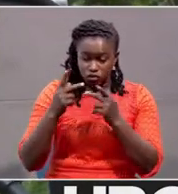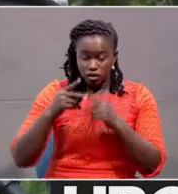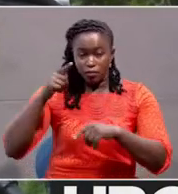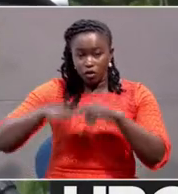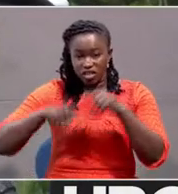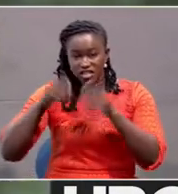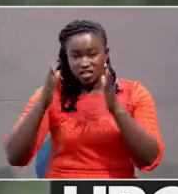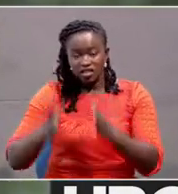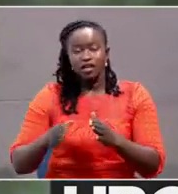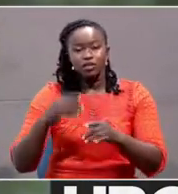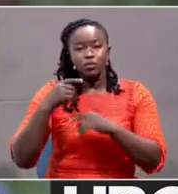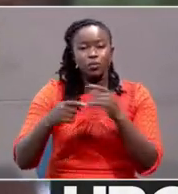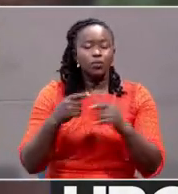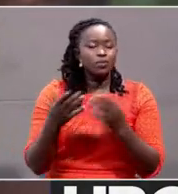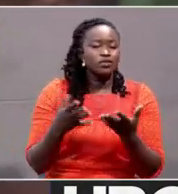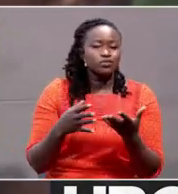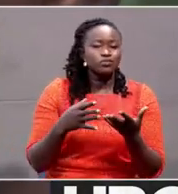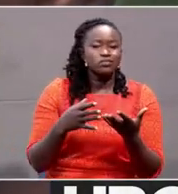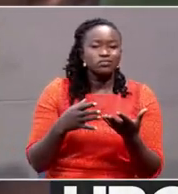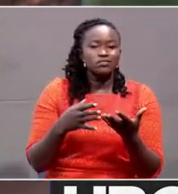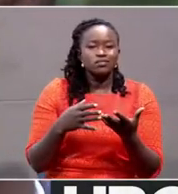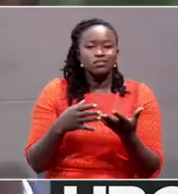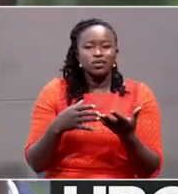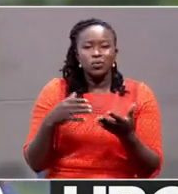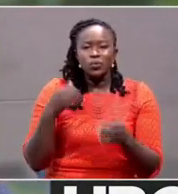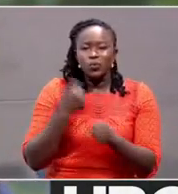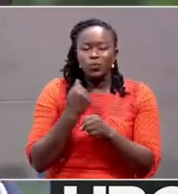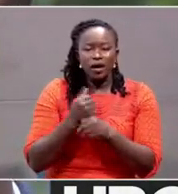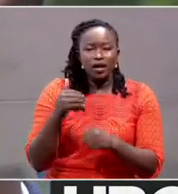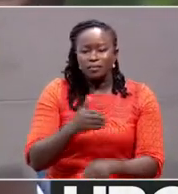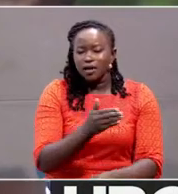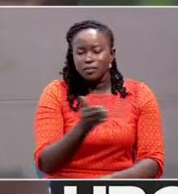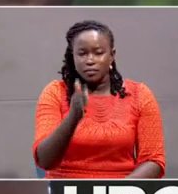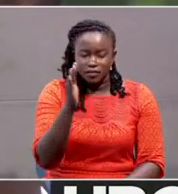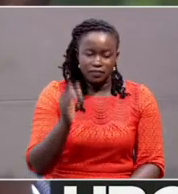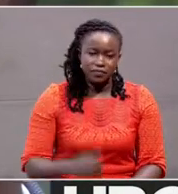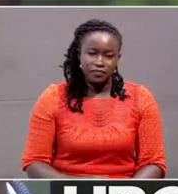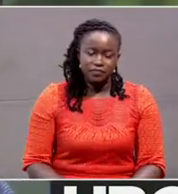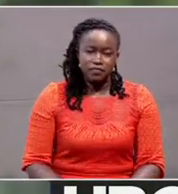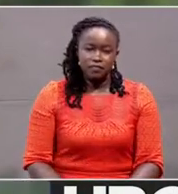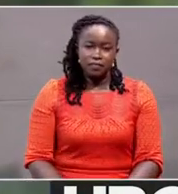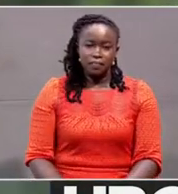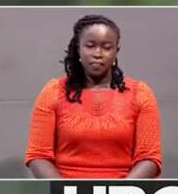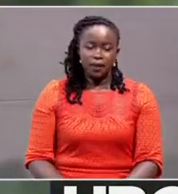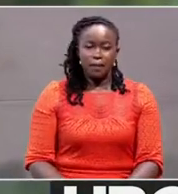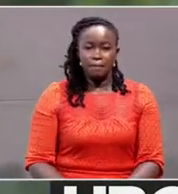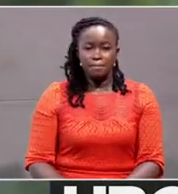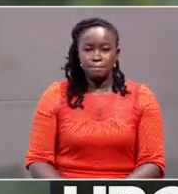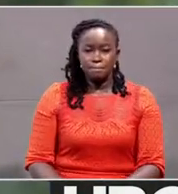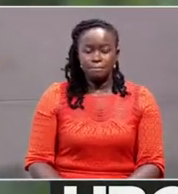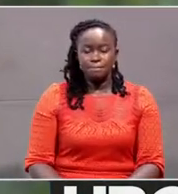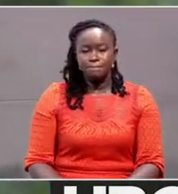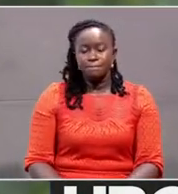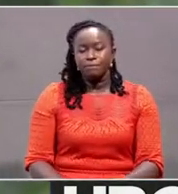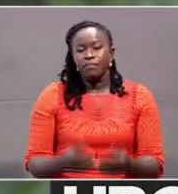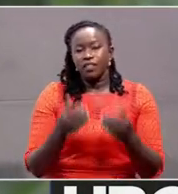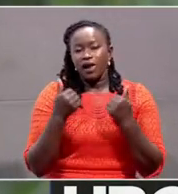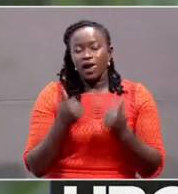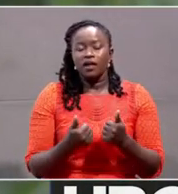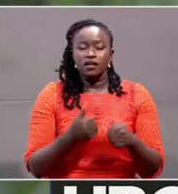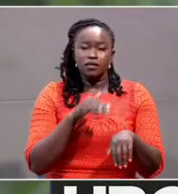yakukute balibali. Obuzibu twafuna wano esawa zino land board yaffe neye